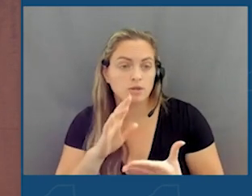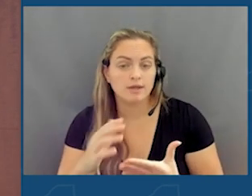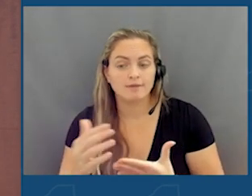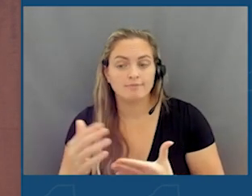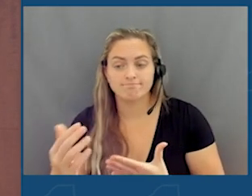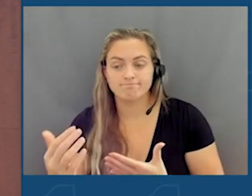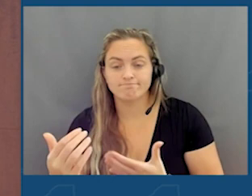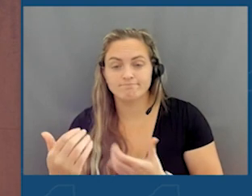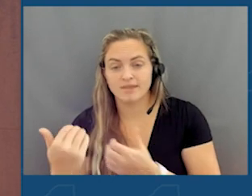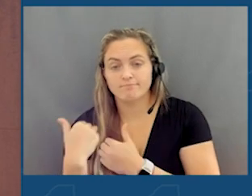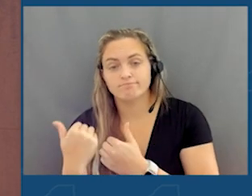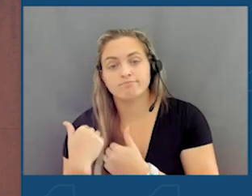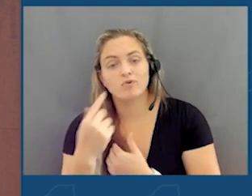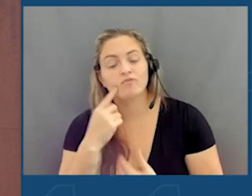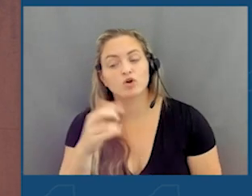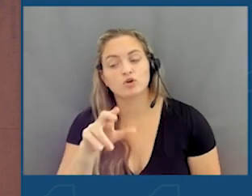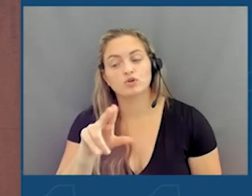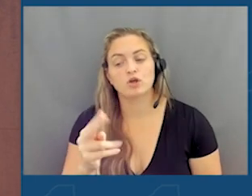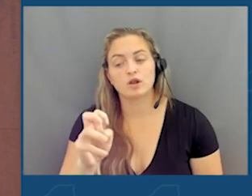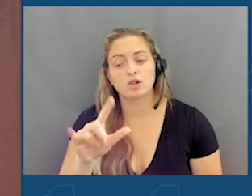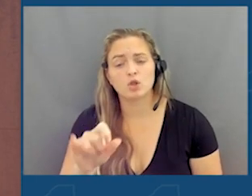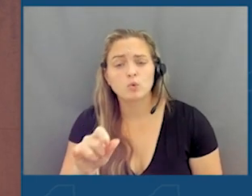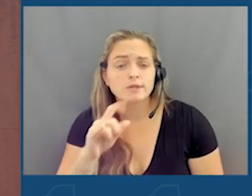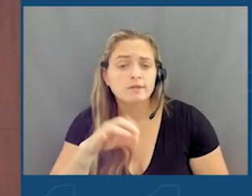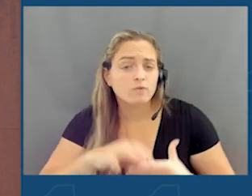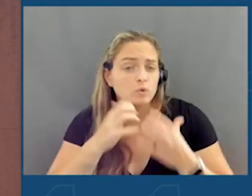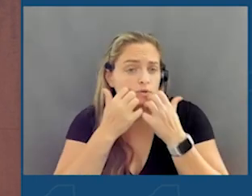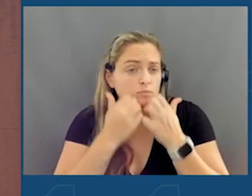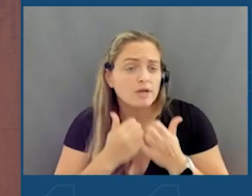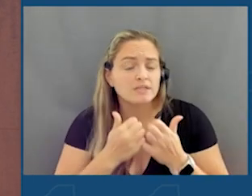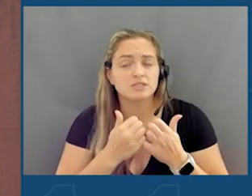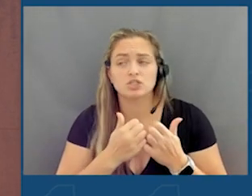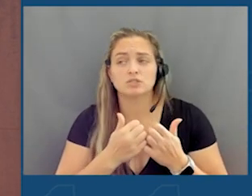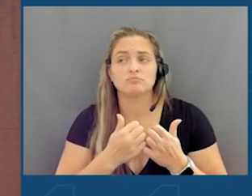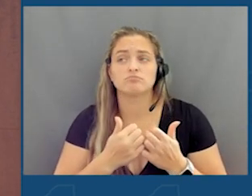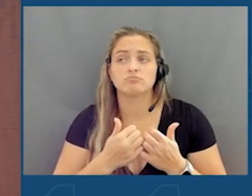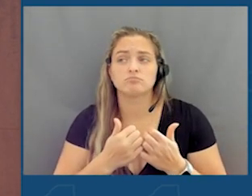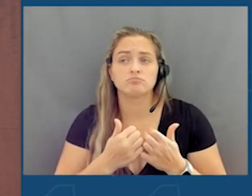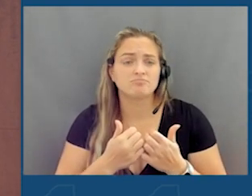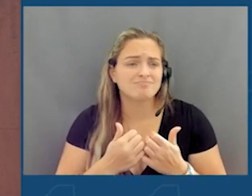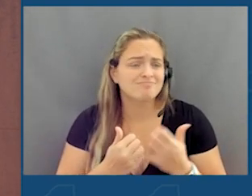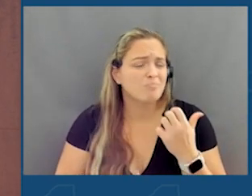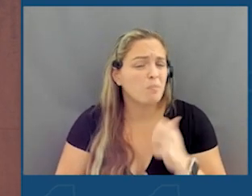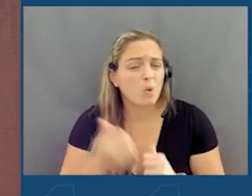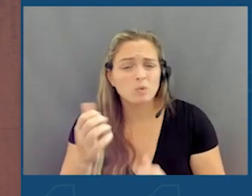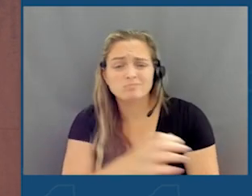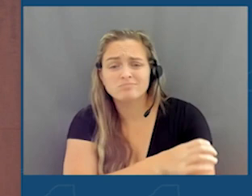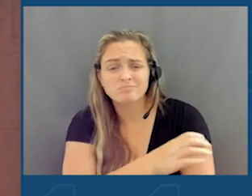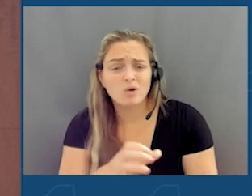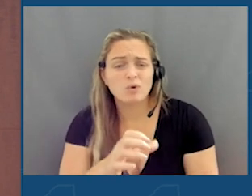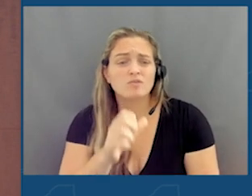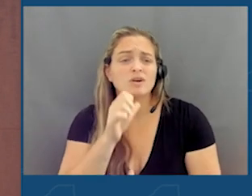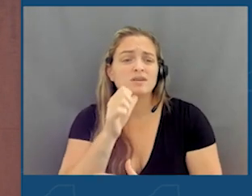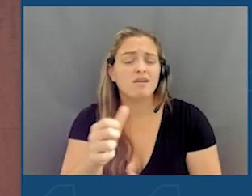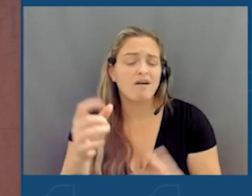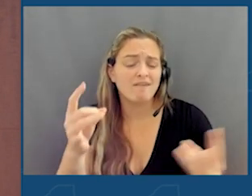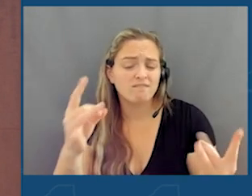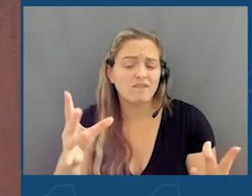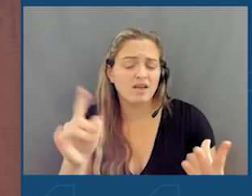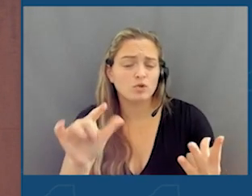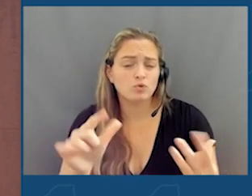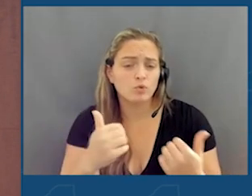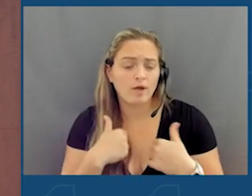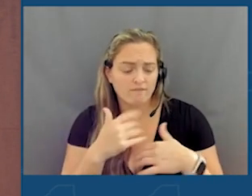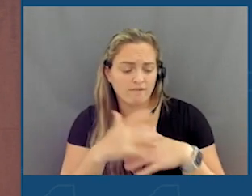Lewis, the vote is precious, it is almost sacred, it is the most powerful nonviolent tool that we have in